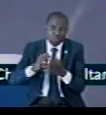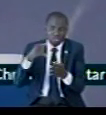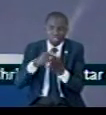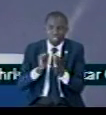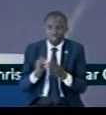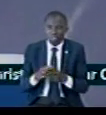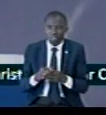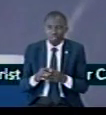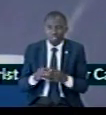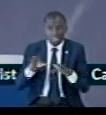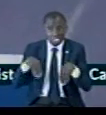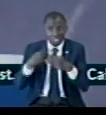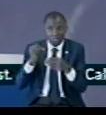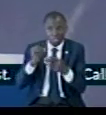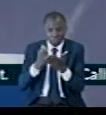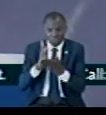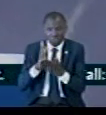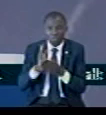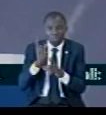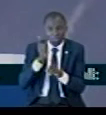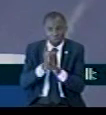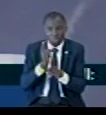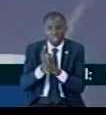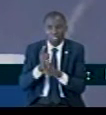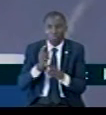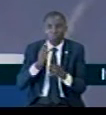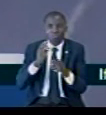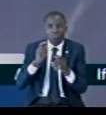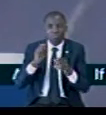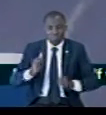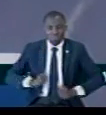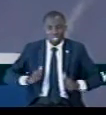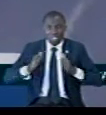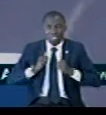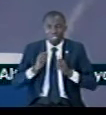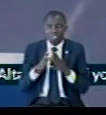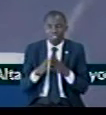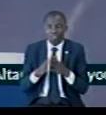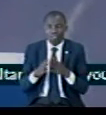up and raising up your hand so that you can be identified.